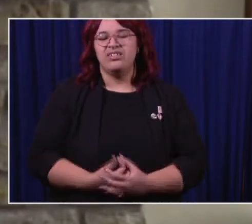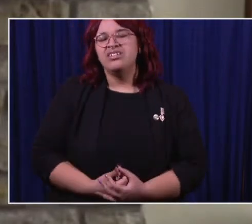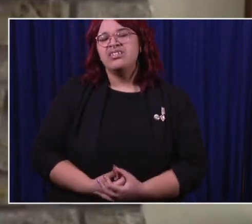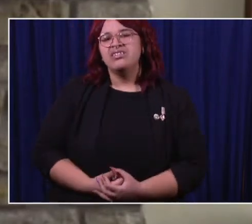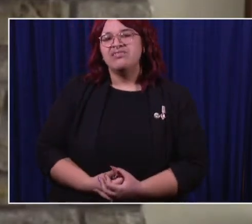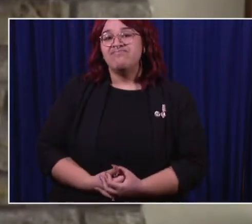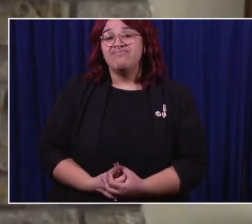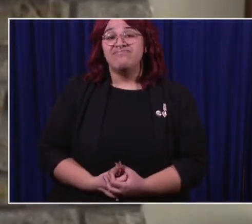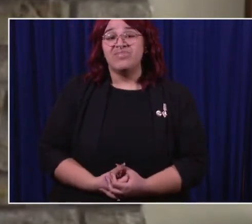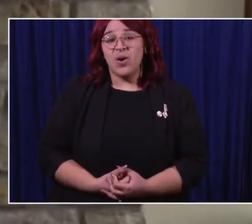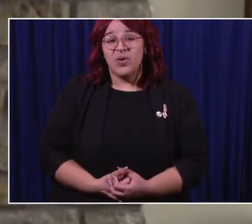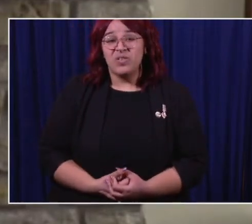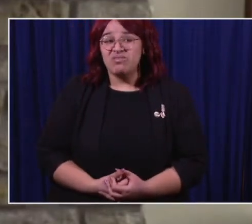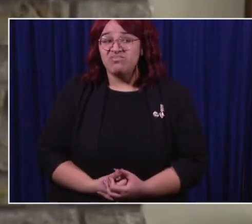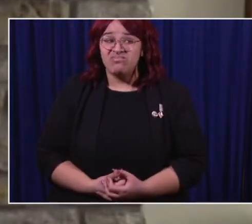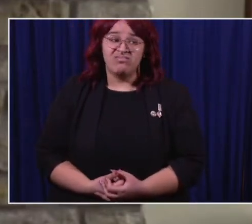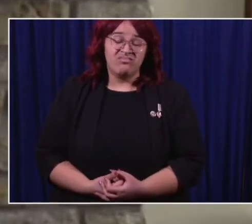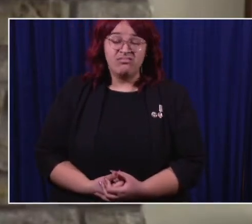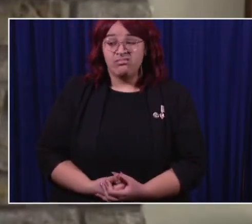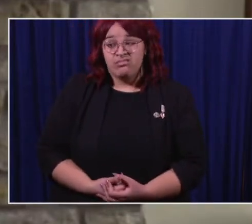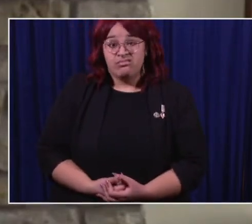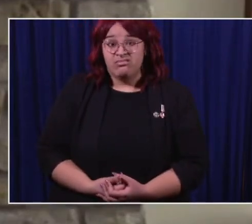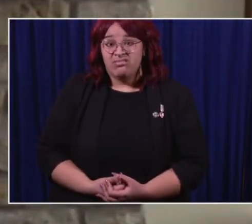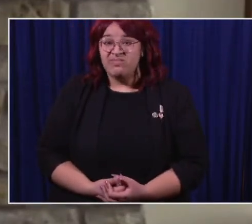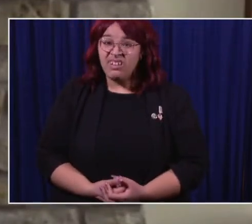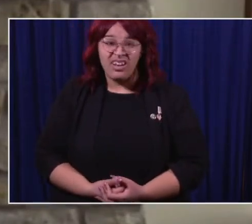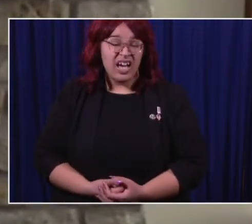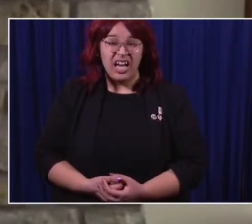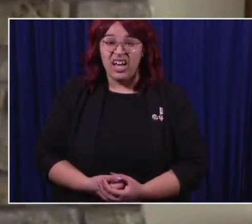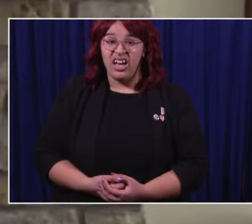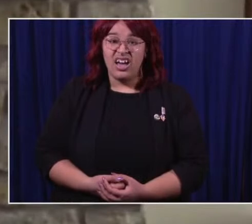We don't think that we're going to have any trouble manning